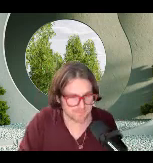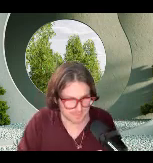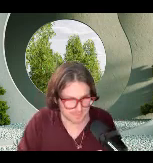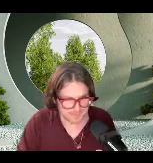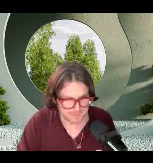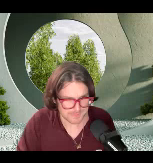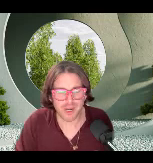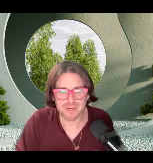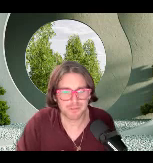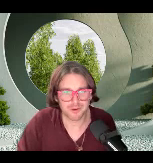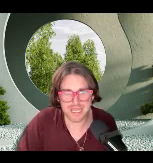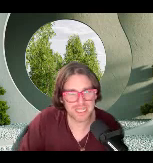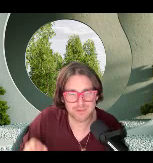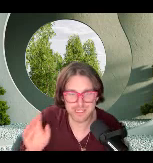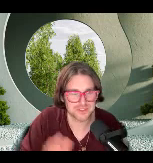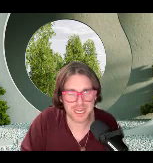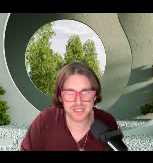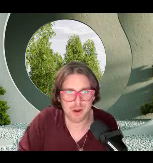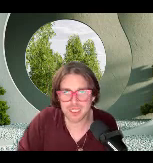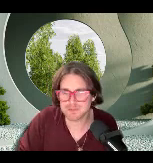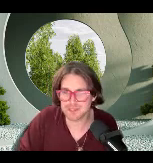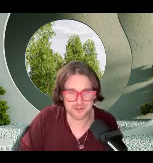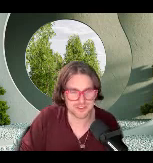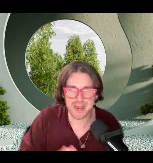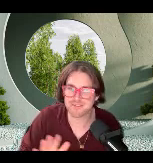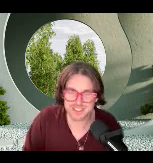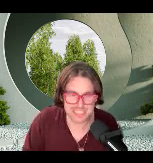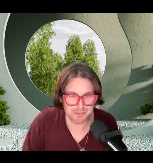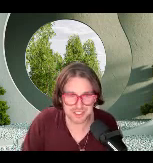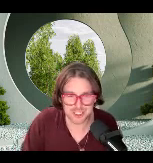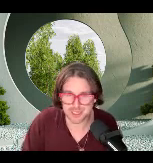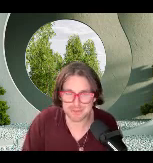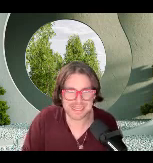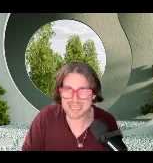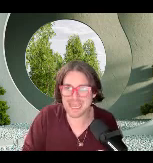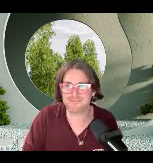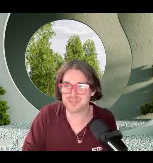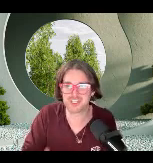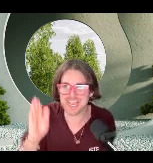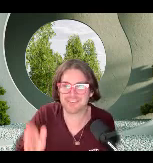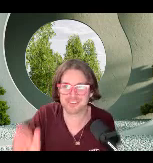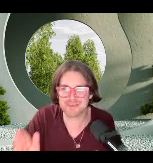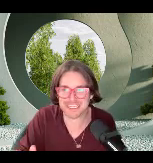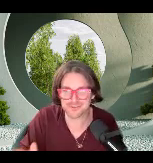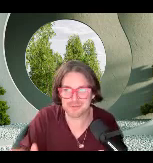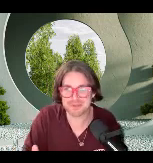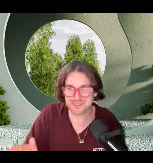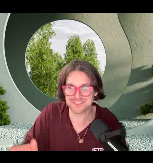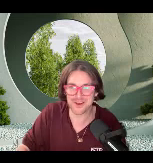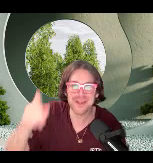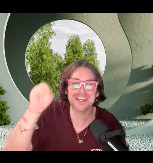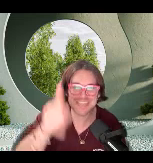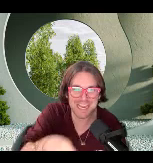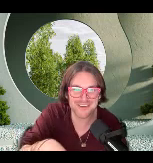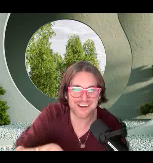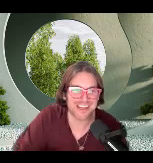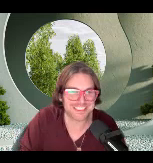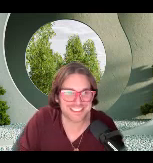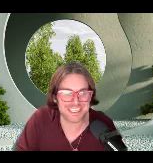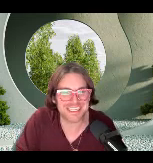that QR code. I know our friend Maria hates when I use tiny URLs because those are not very cyber secure, but I can't check every box for people.